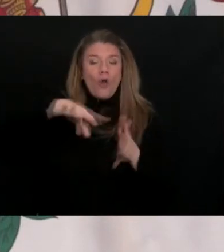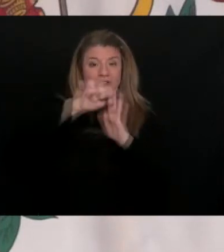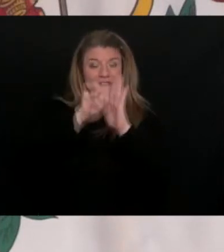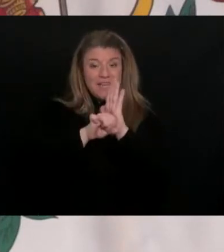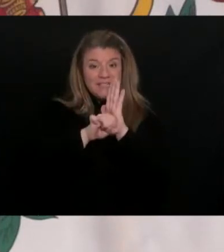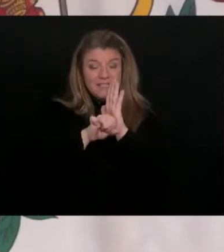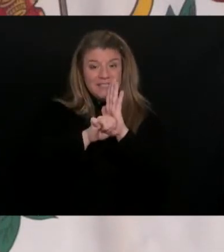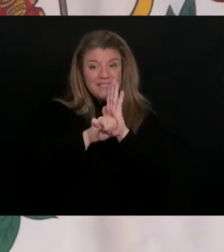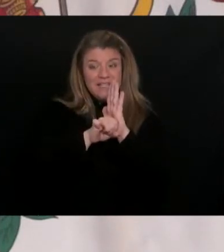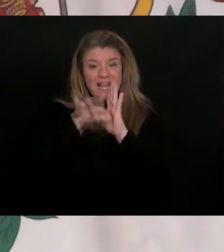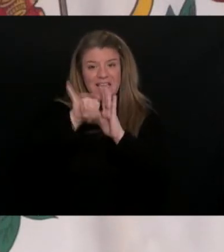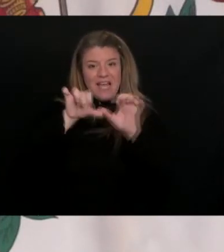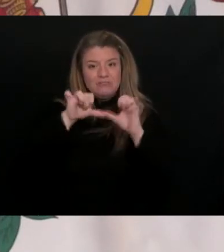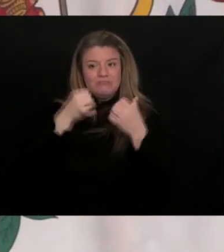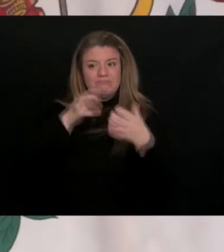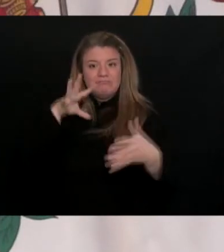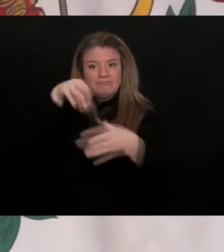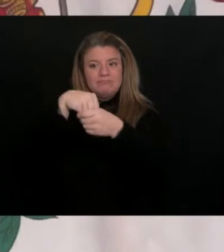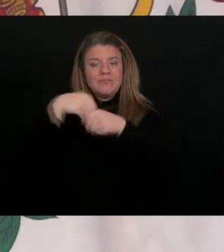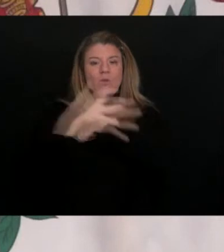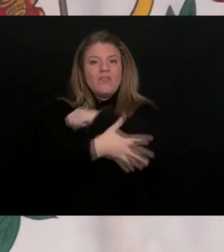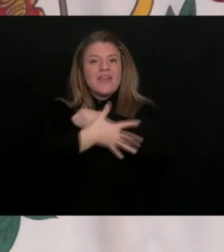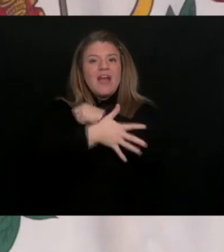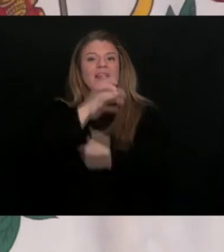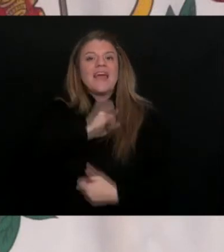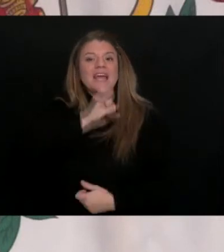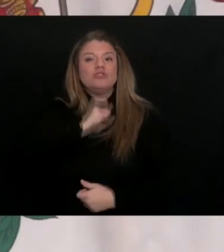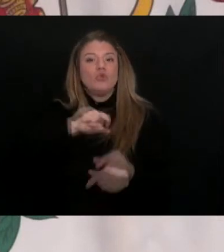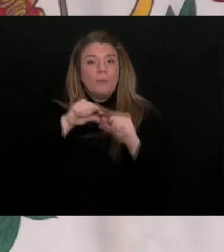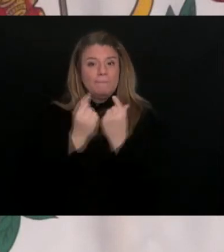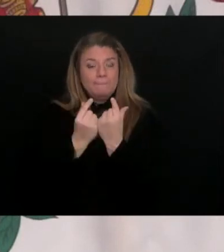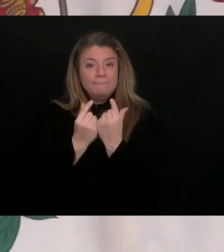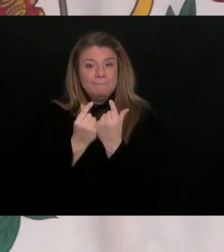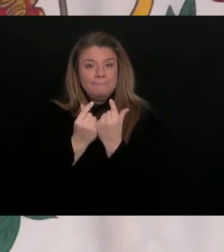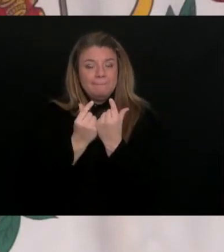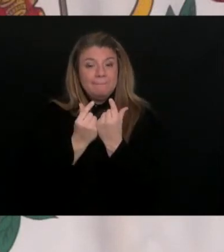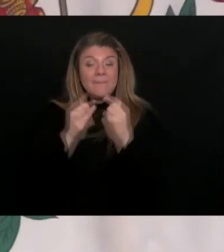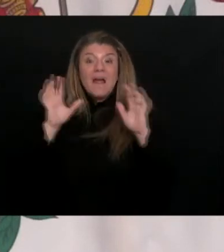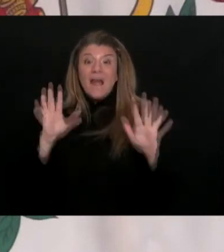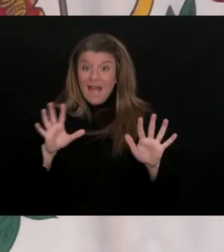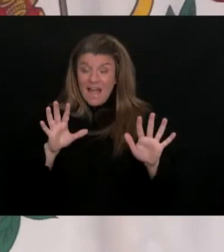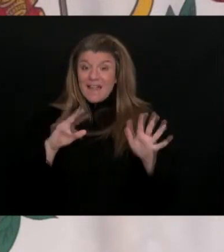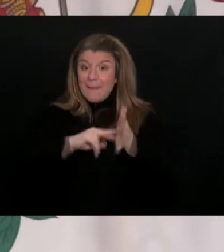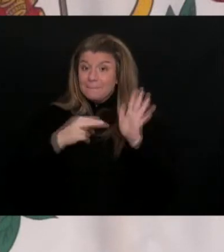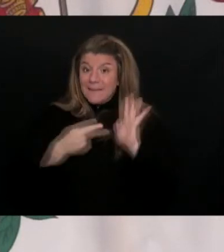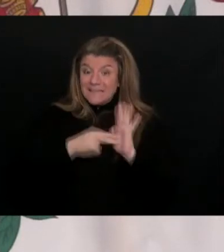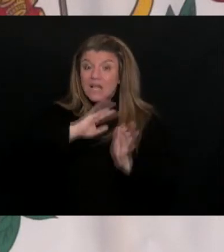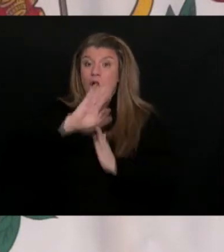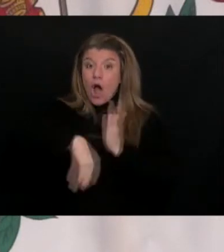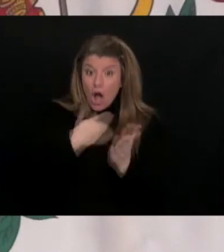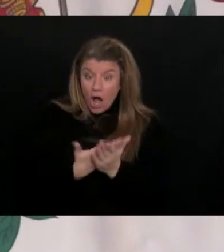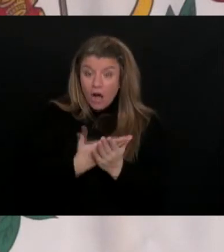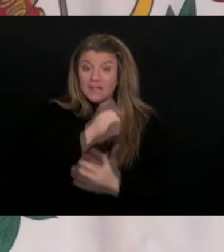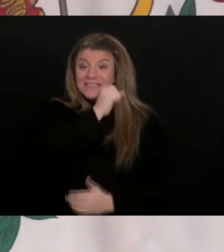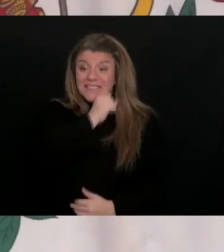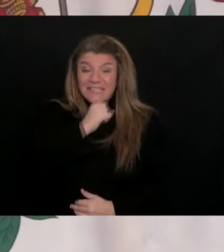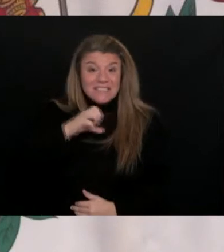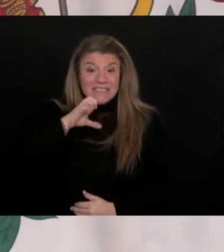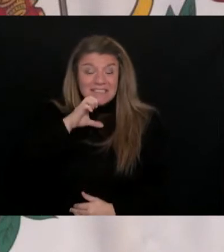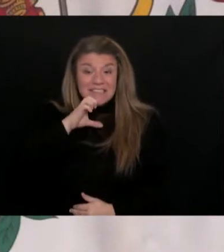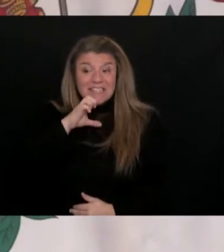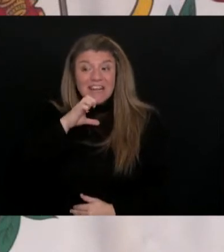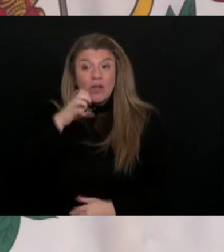in association with the county aging providers. Now, all seniors who get their